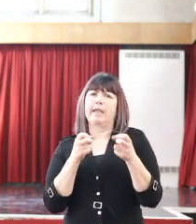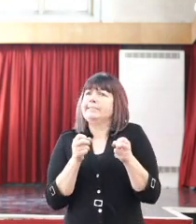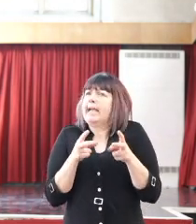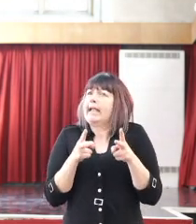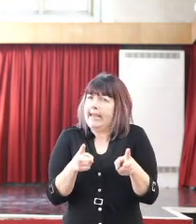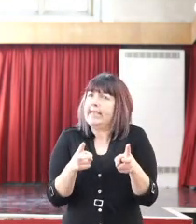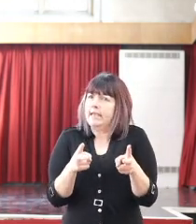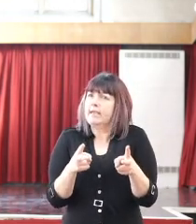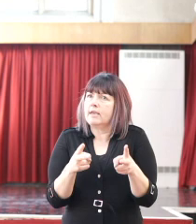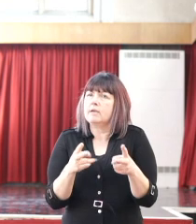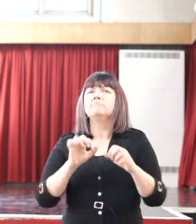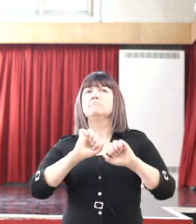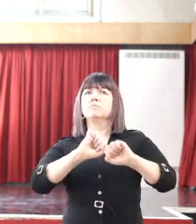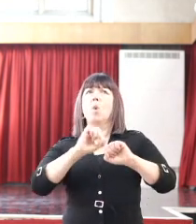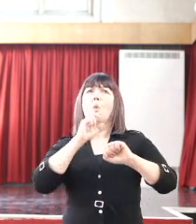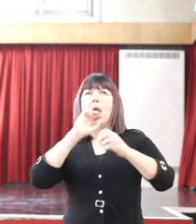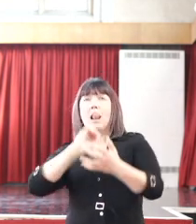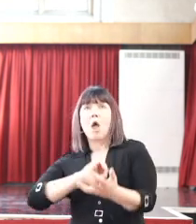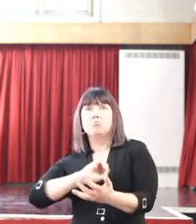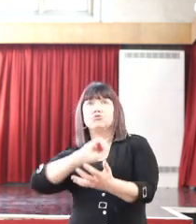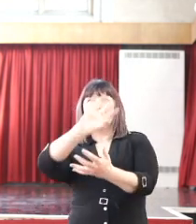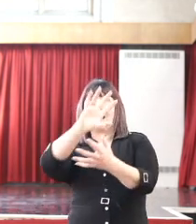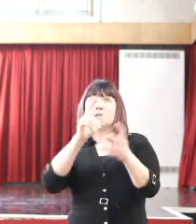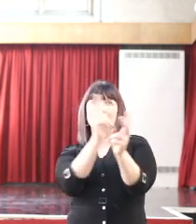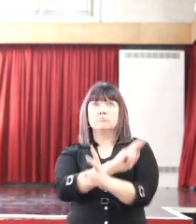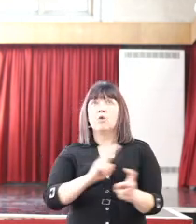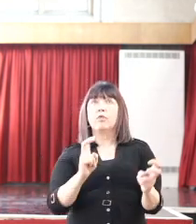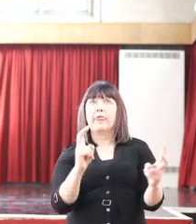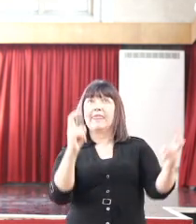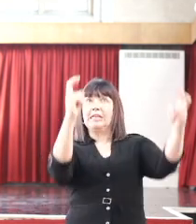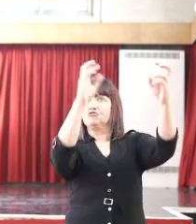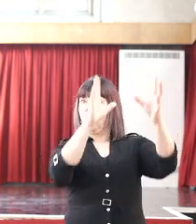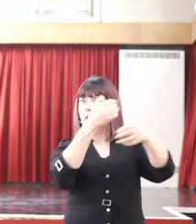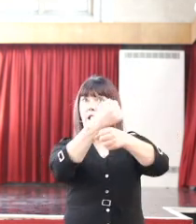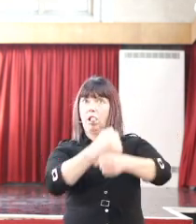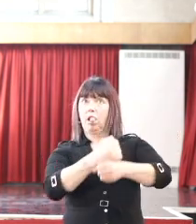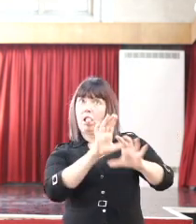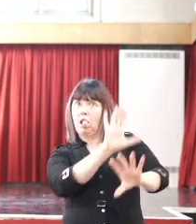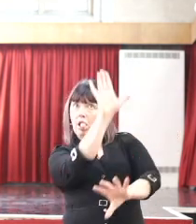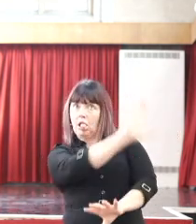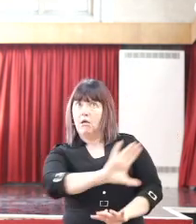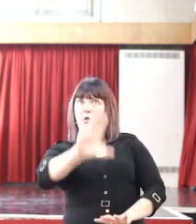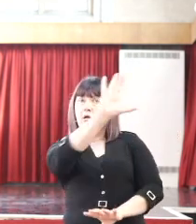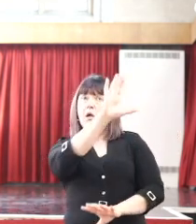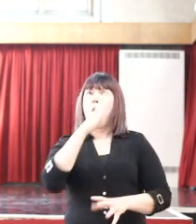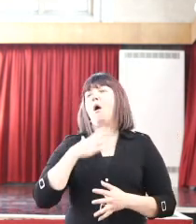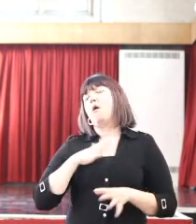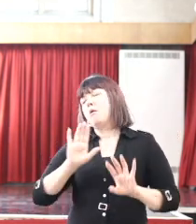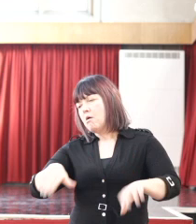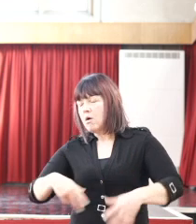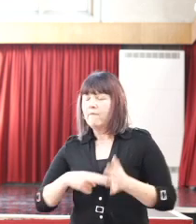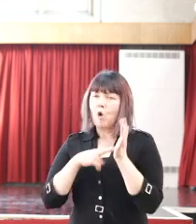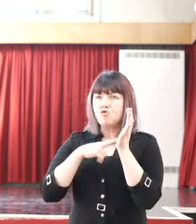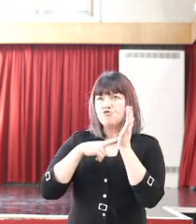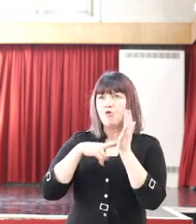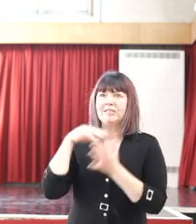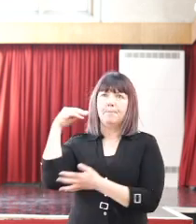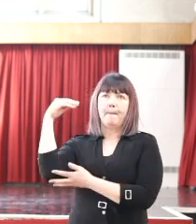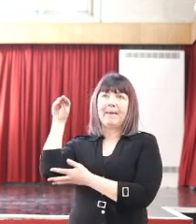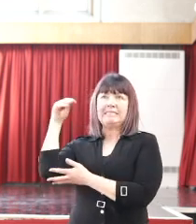projections onto the front of the cathedral. We have the Norwich Puppet Theatre doing their